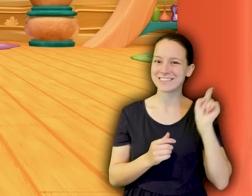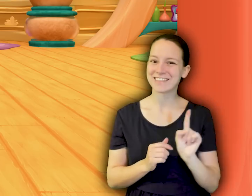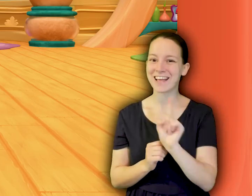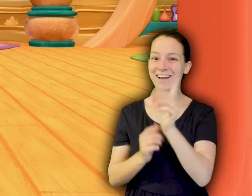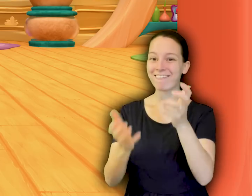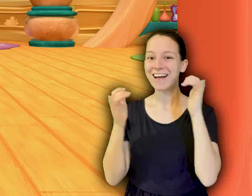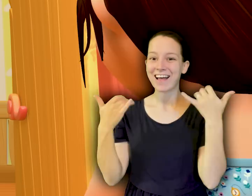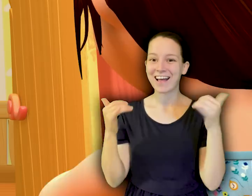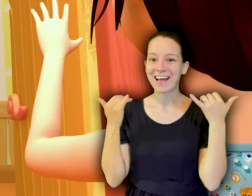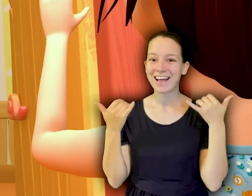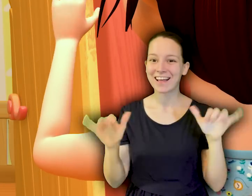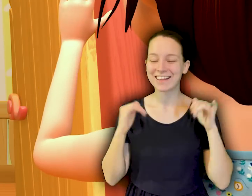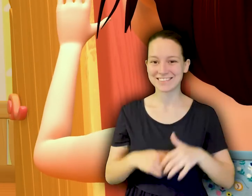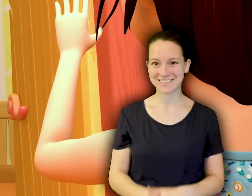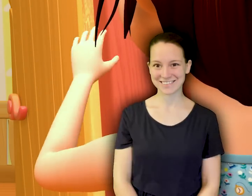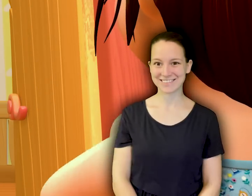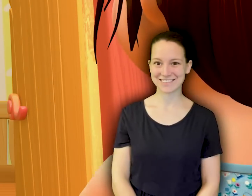and went out to